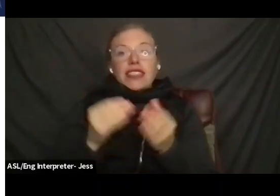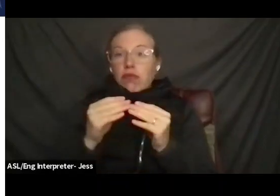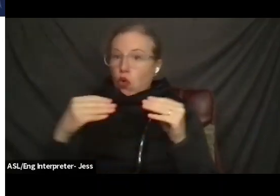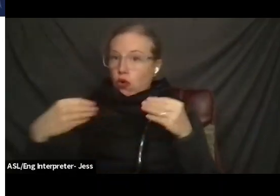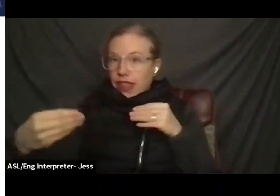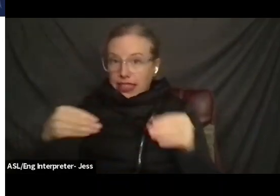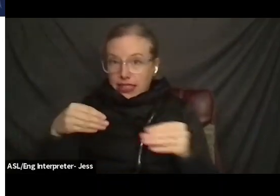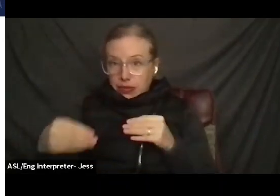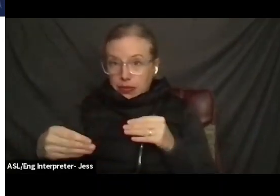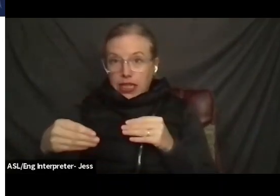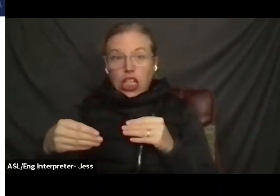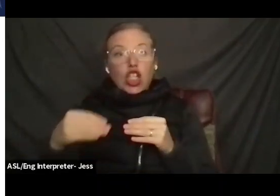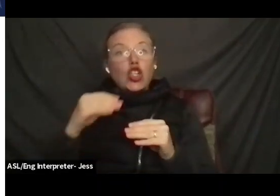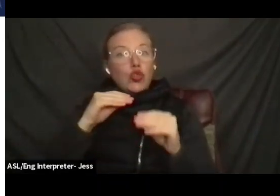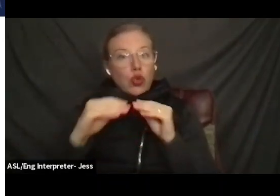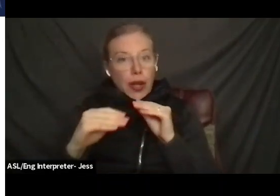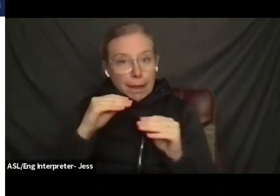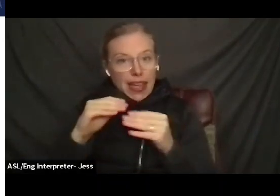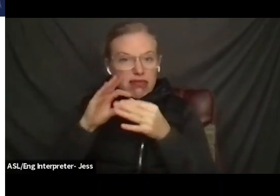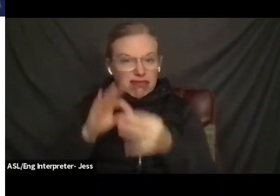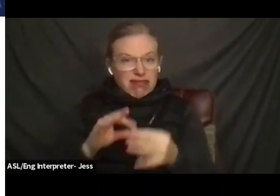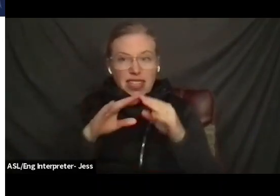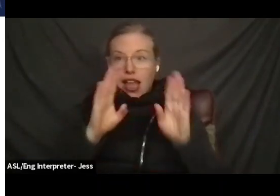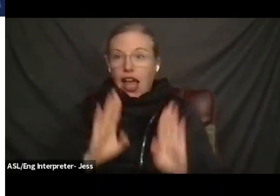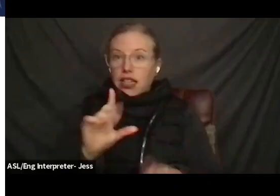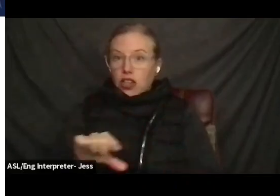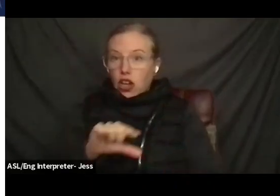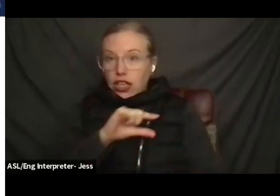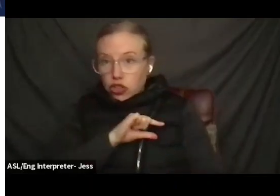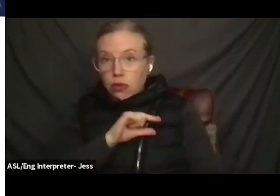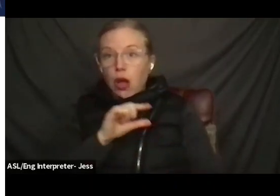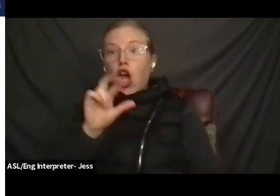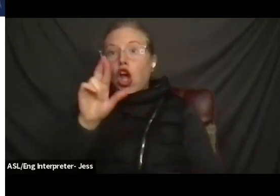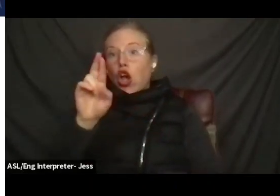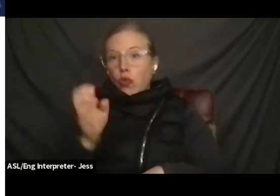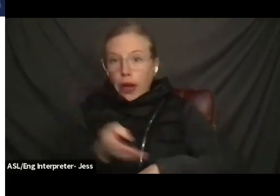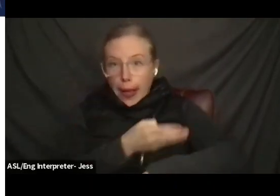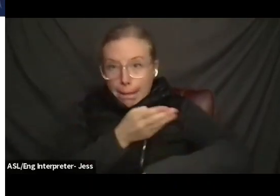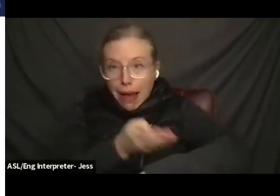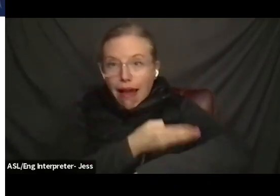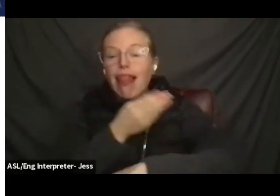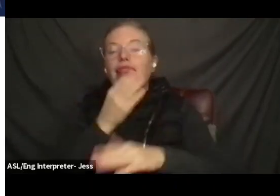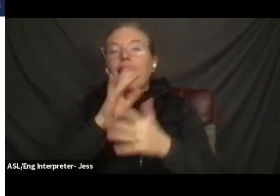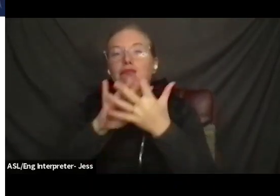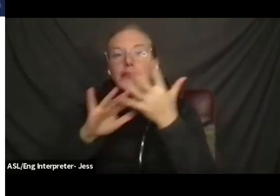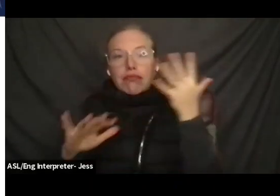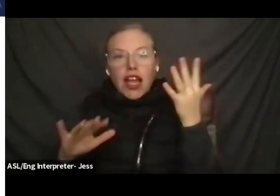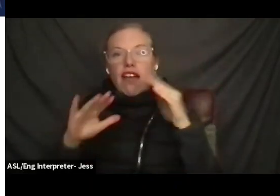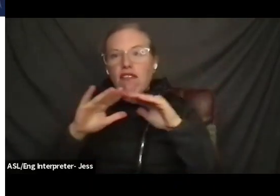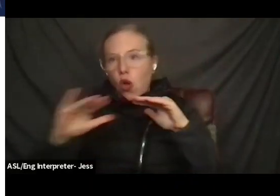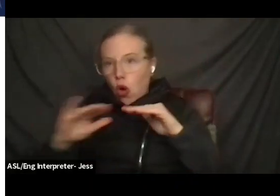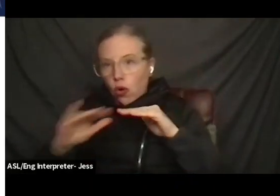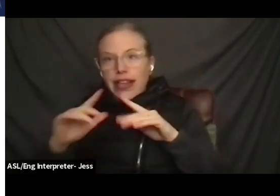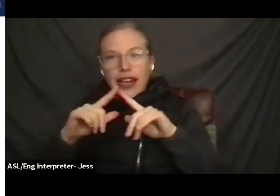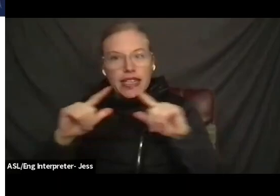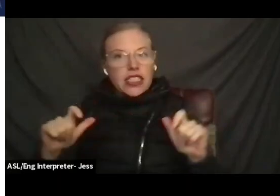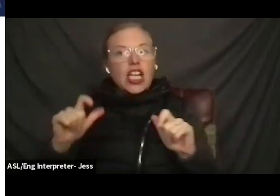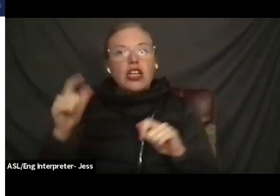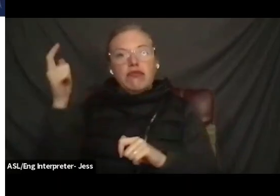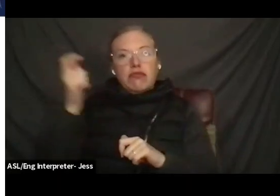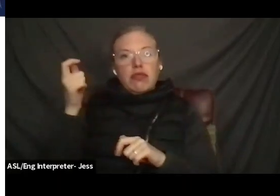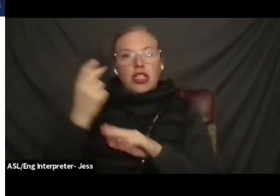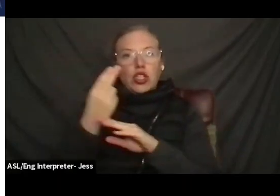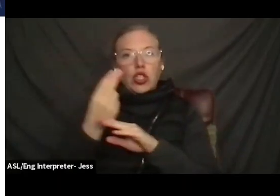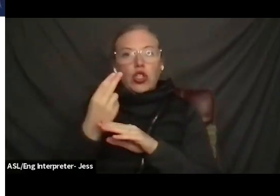flexibility. Any repairs tied to the house are eligible, remodeling, flooring, etc. And grant funds can be used to correct health